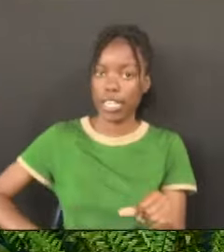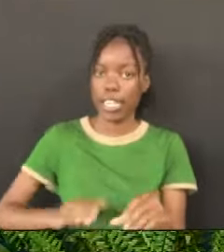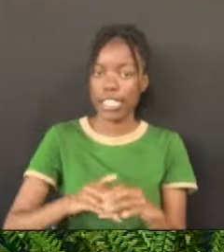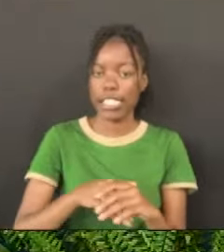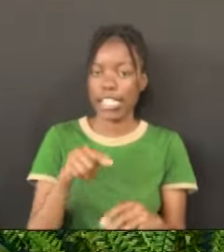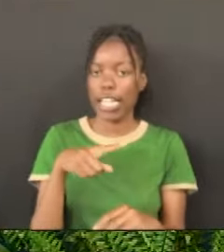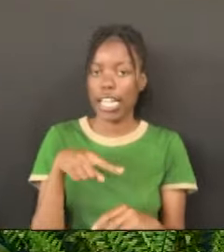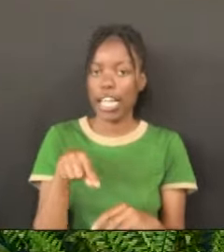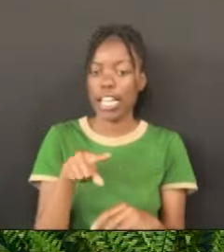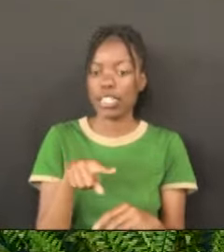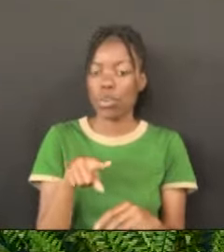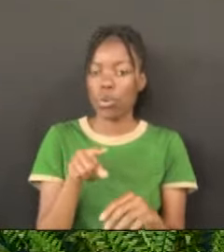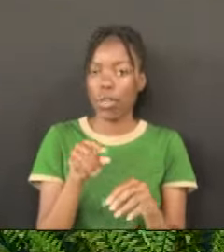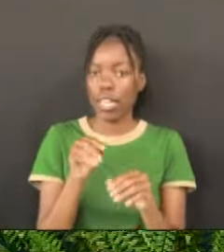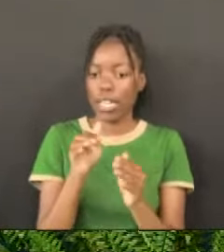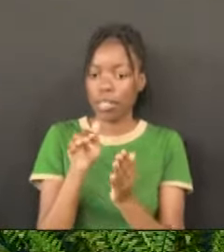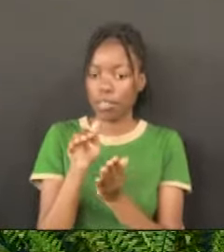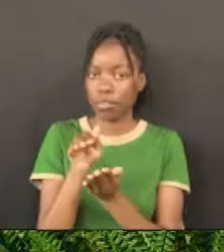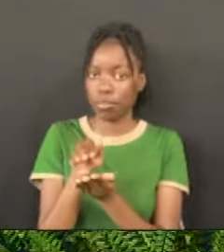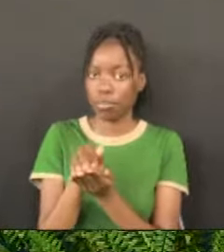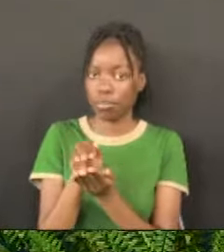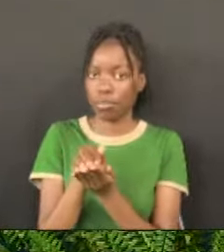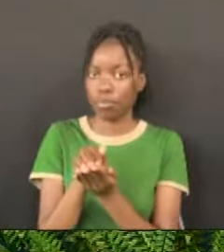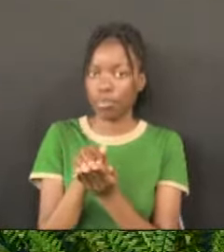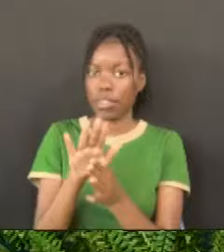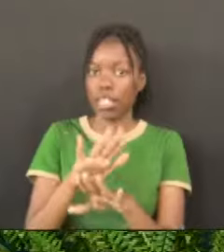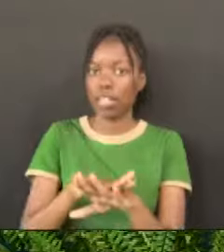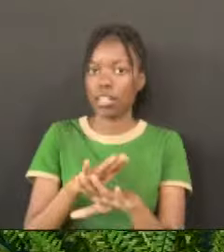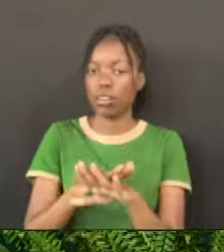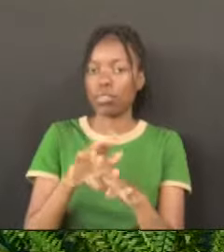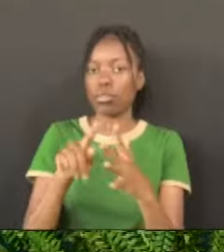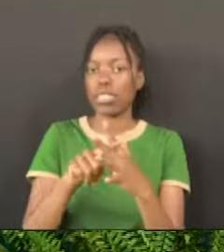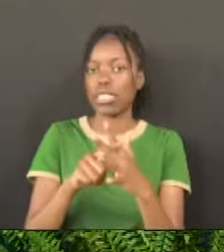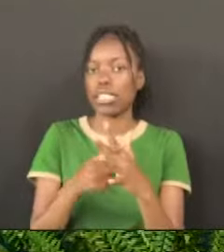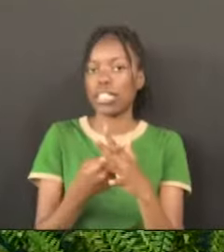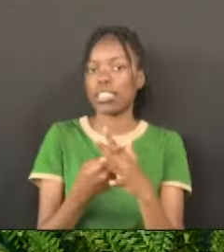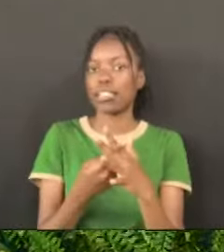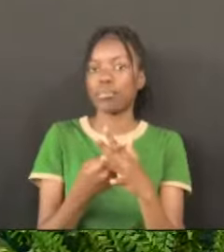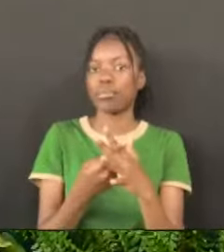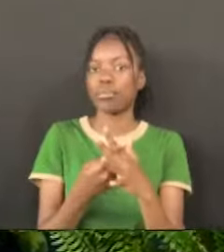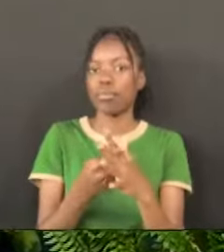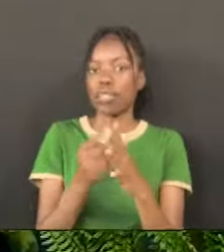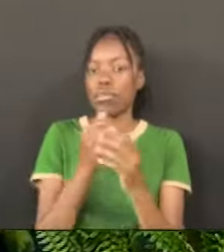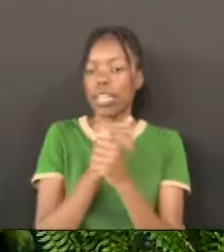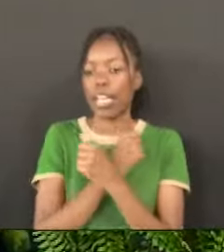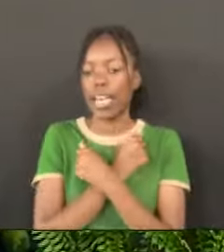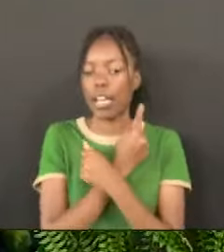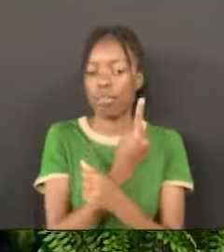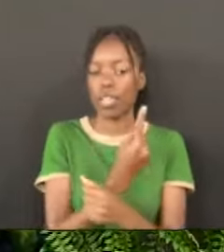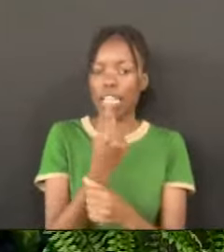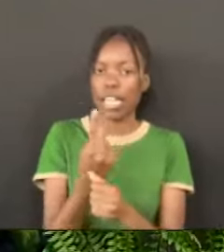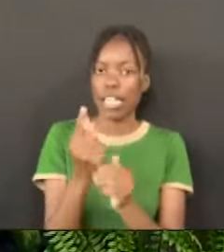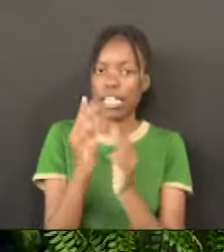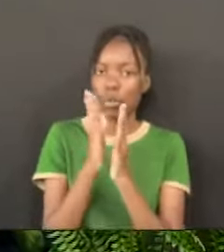sure foundation. We love one another. We pray for one another. We visit one another in